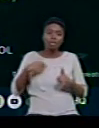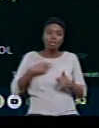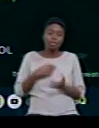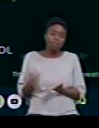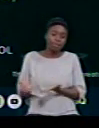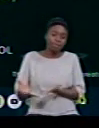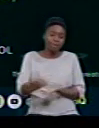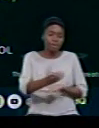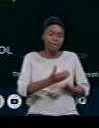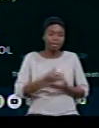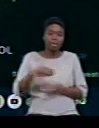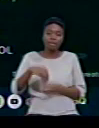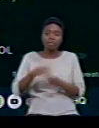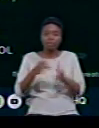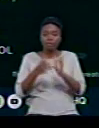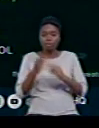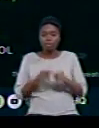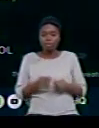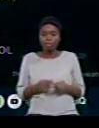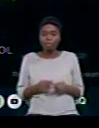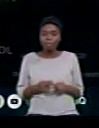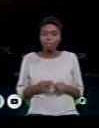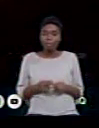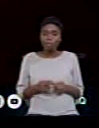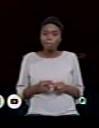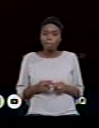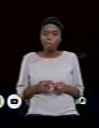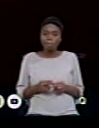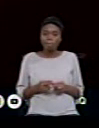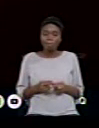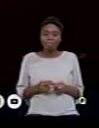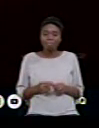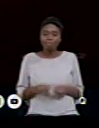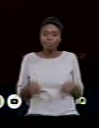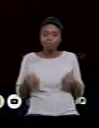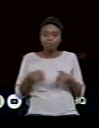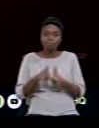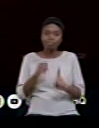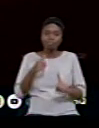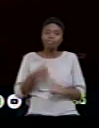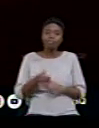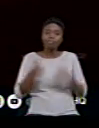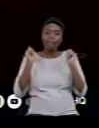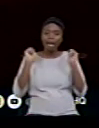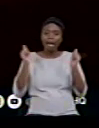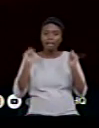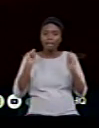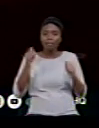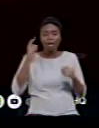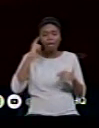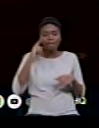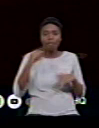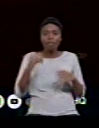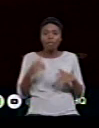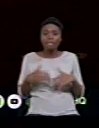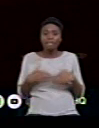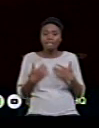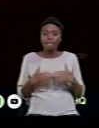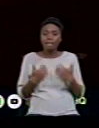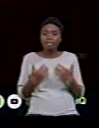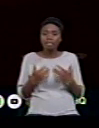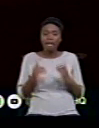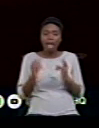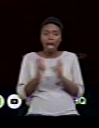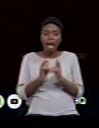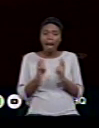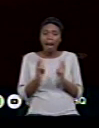name. And it's also featuring in the Impact Academy for teenagers,